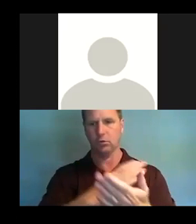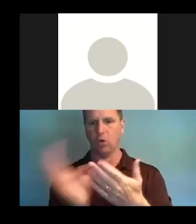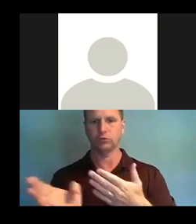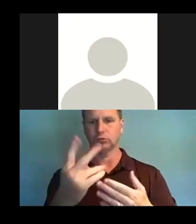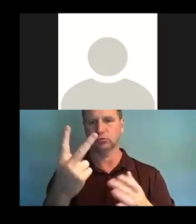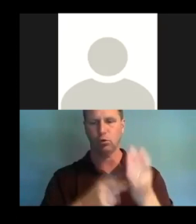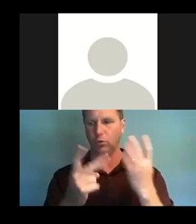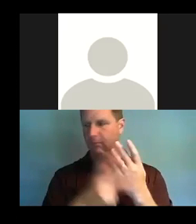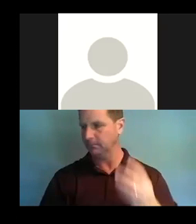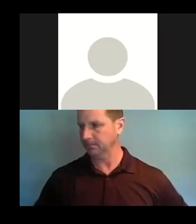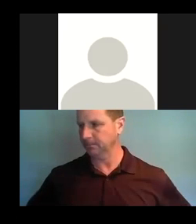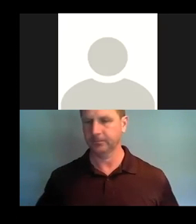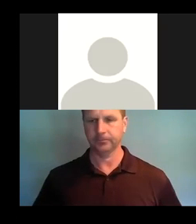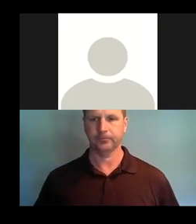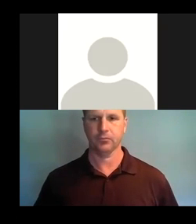programs.